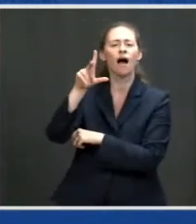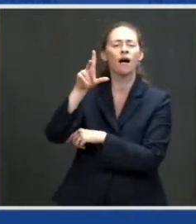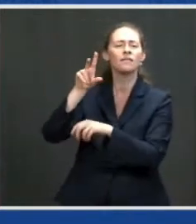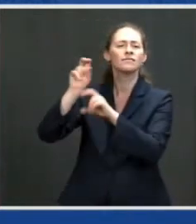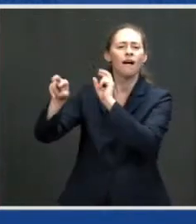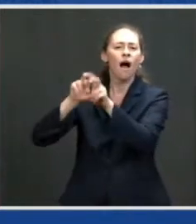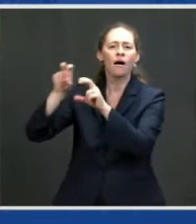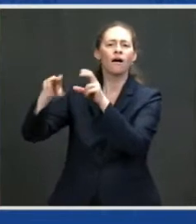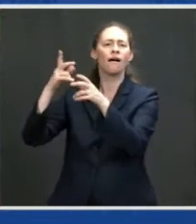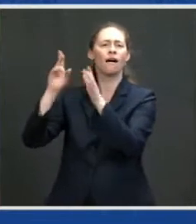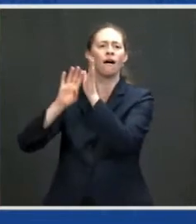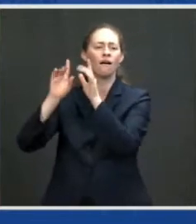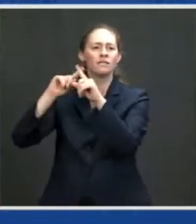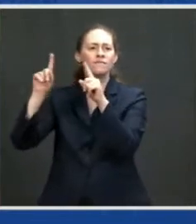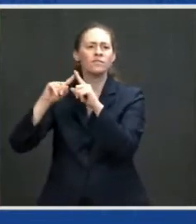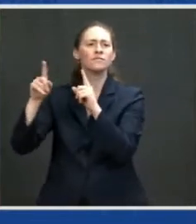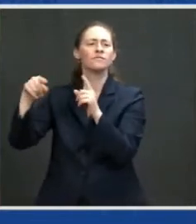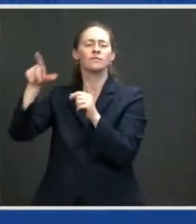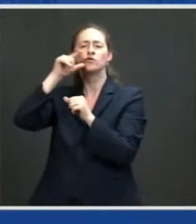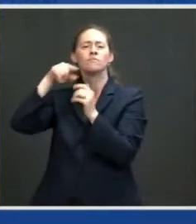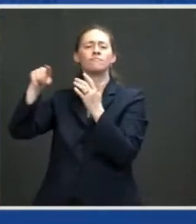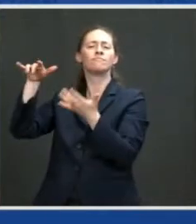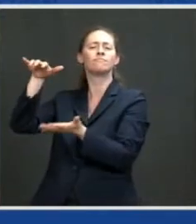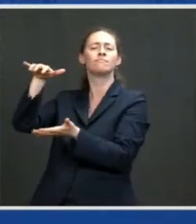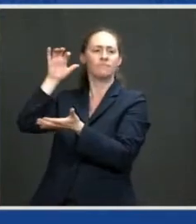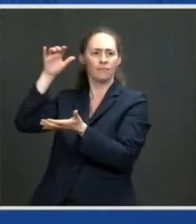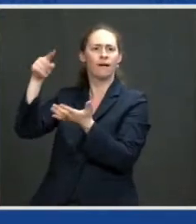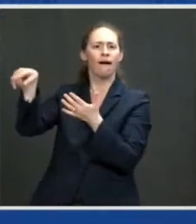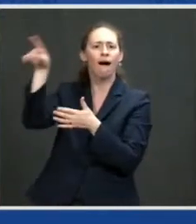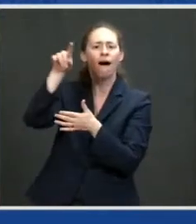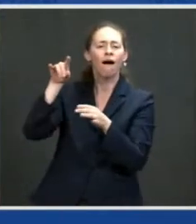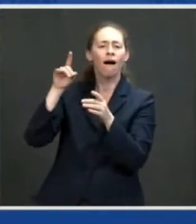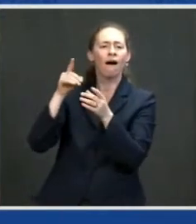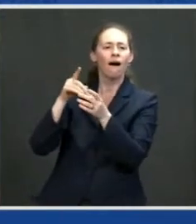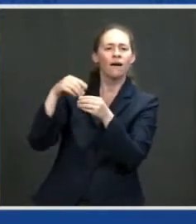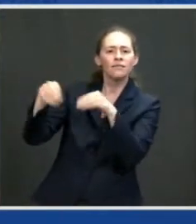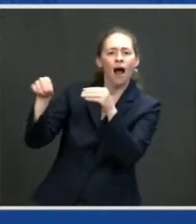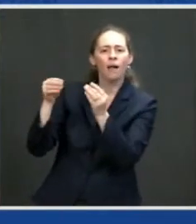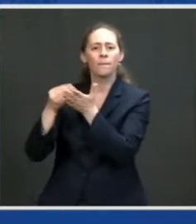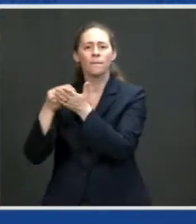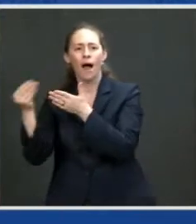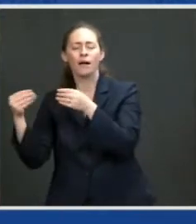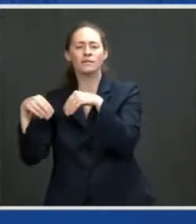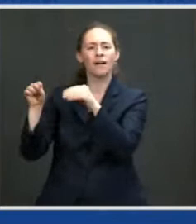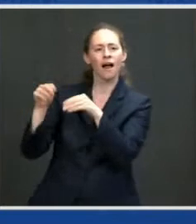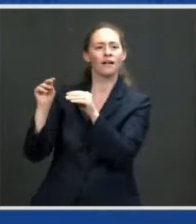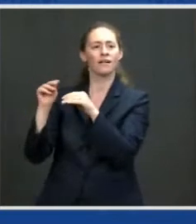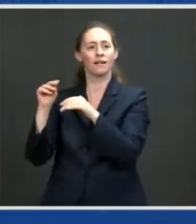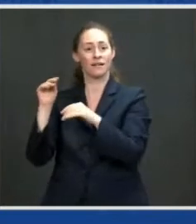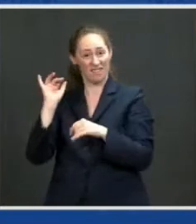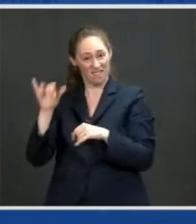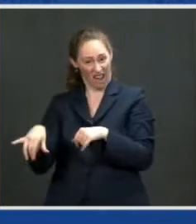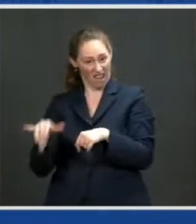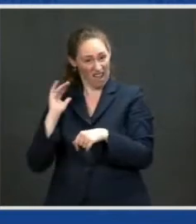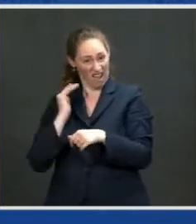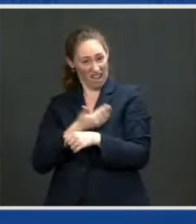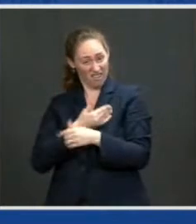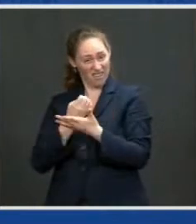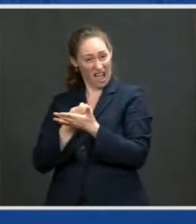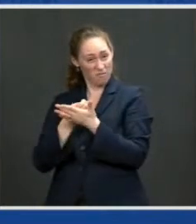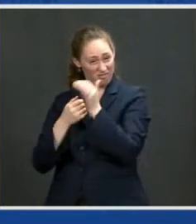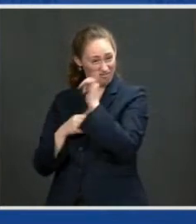tell you something. My sole measure of economic success is how working families are doing, whether they have jobs that deliver